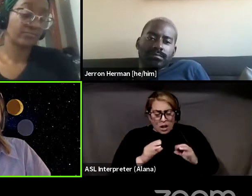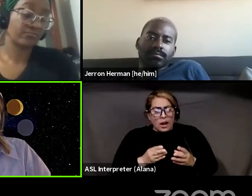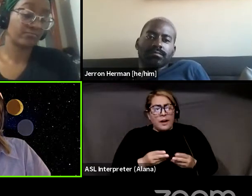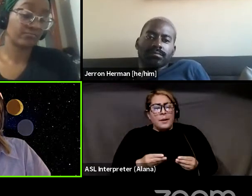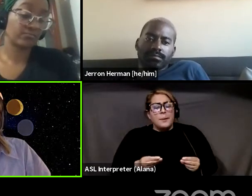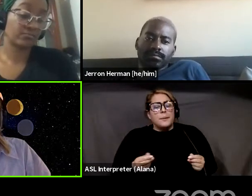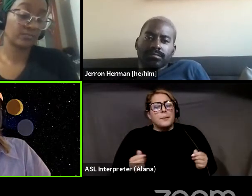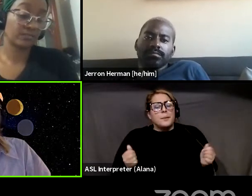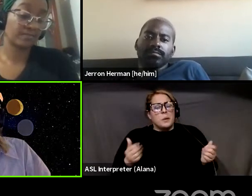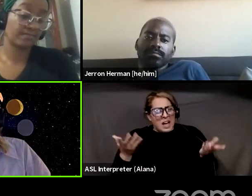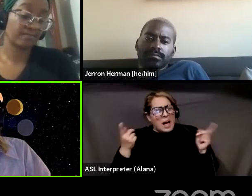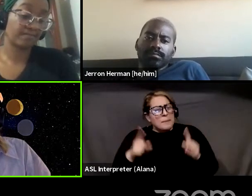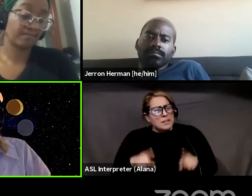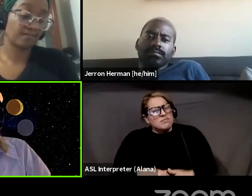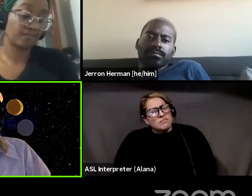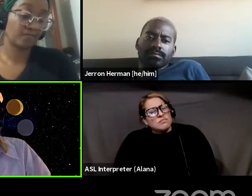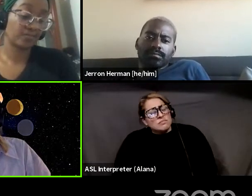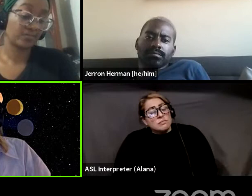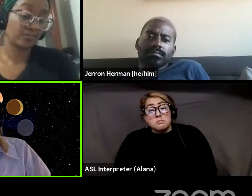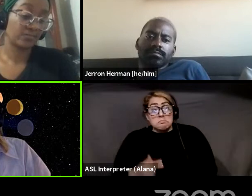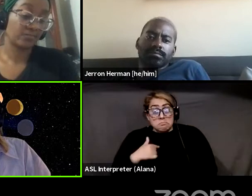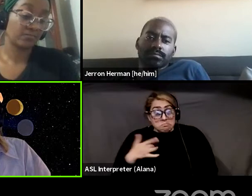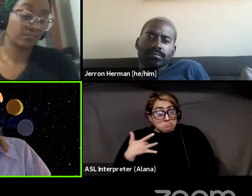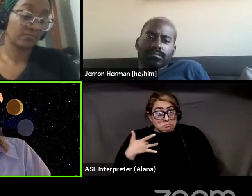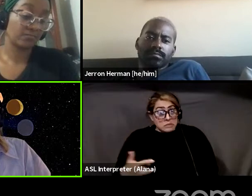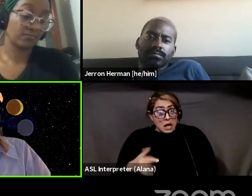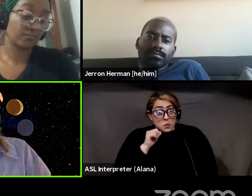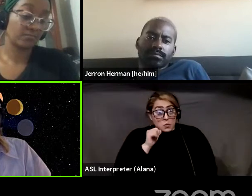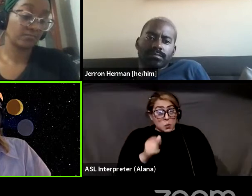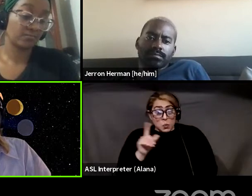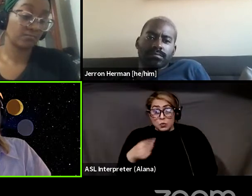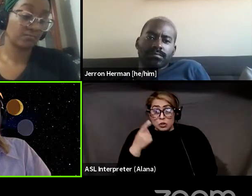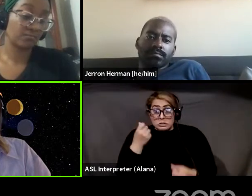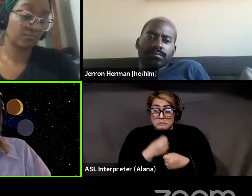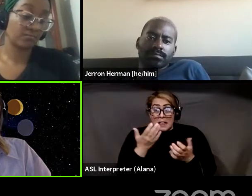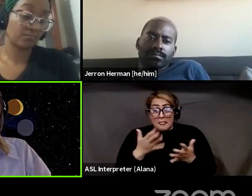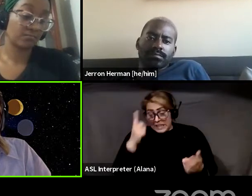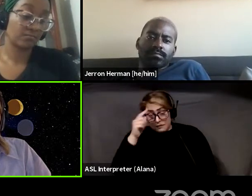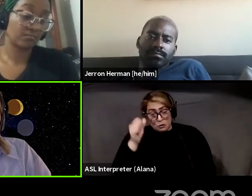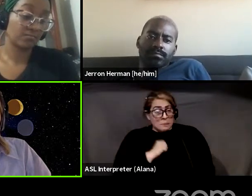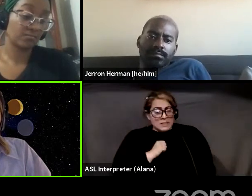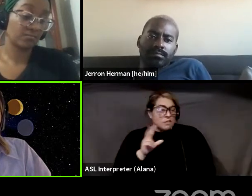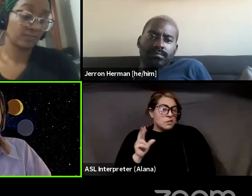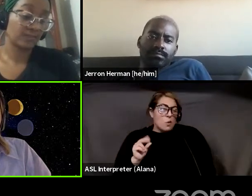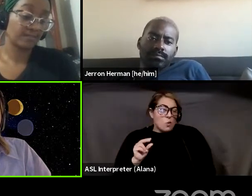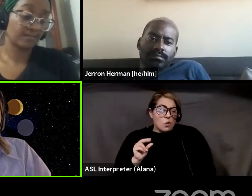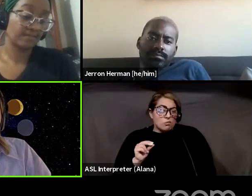But yeah, I normally don't just make things for myself.